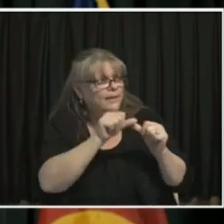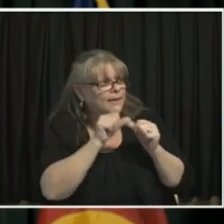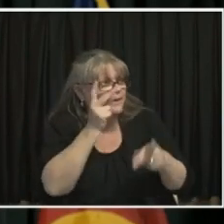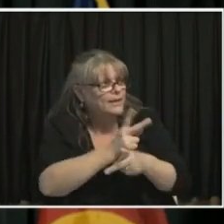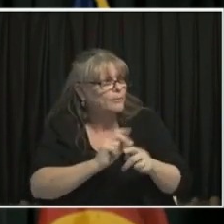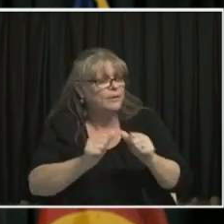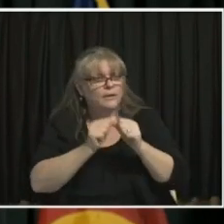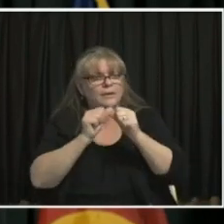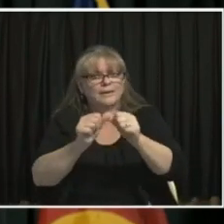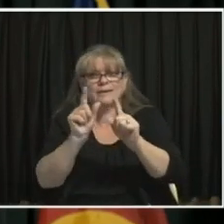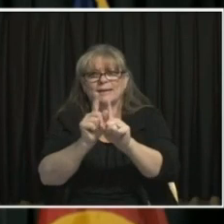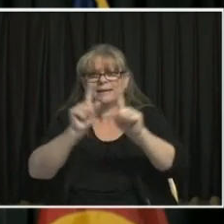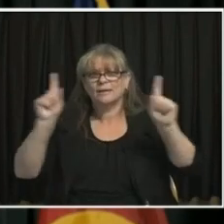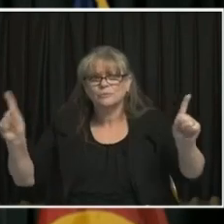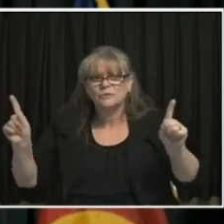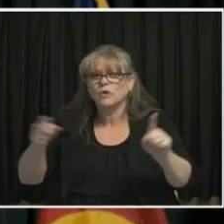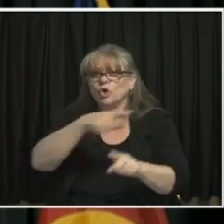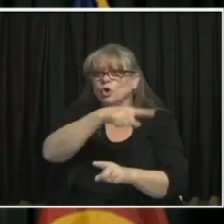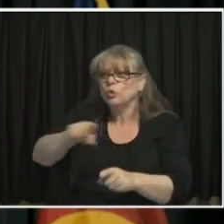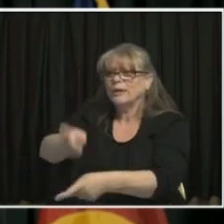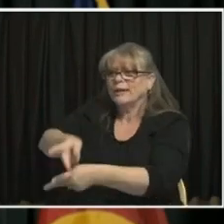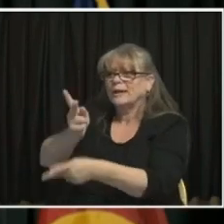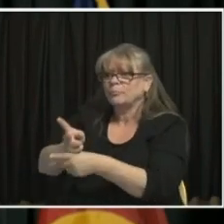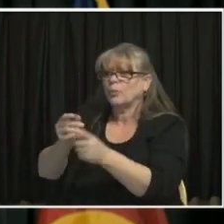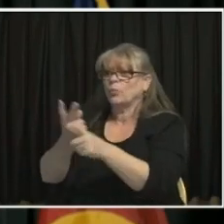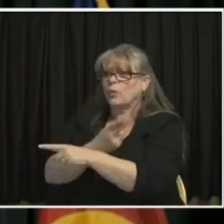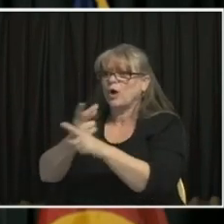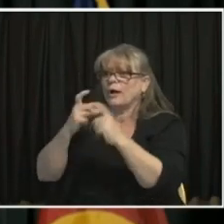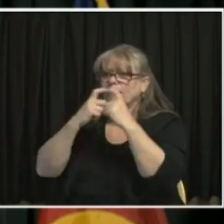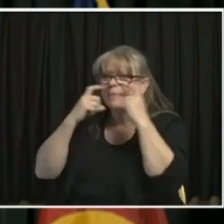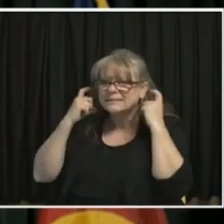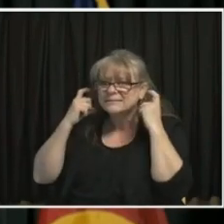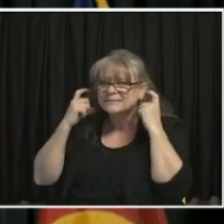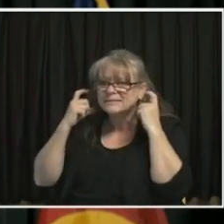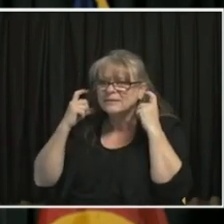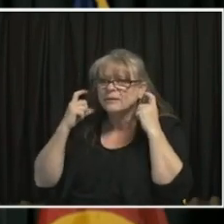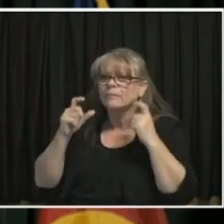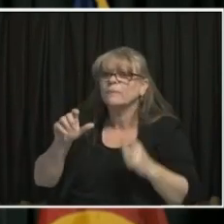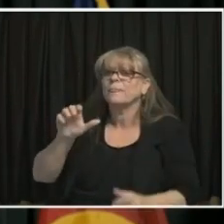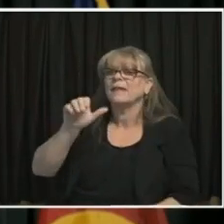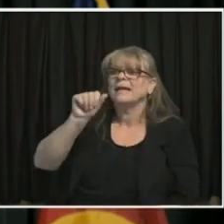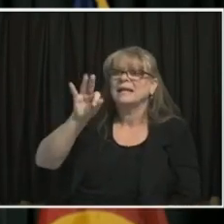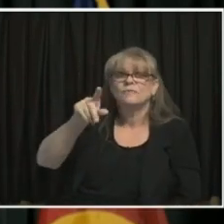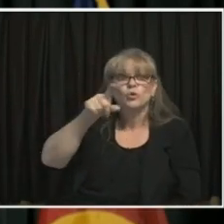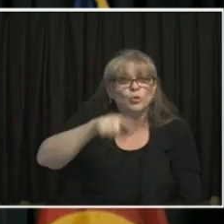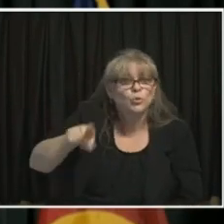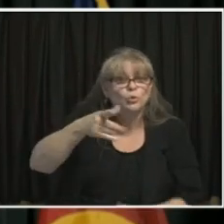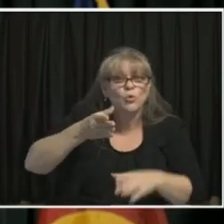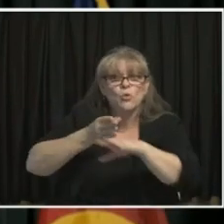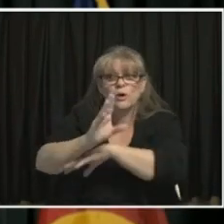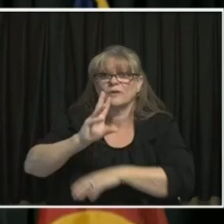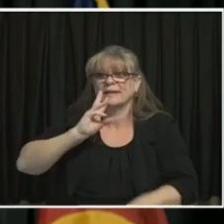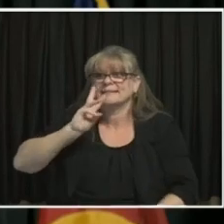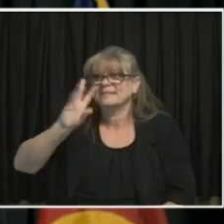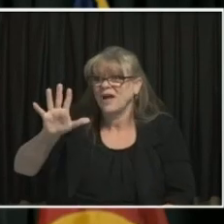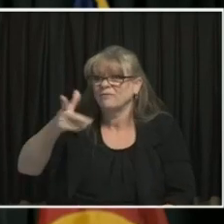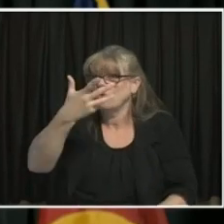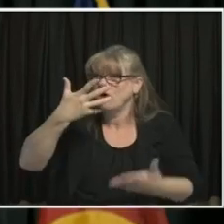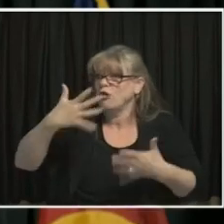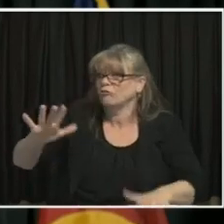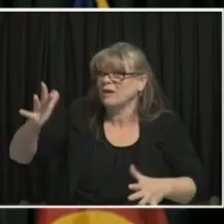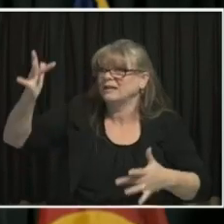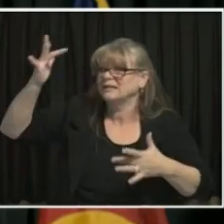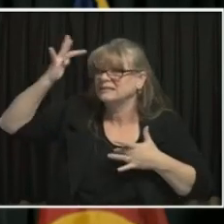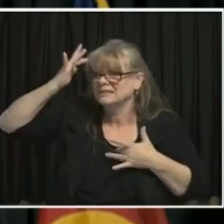mask in public, and continue, particularly if you're over 65 or have a pre-existing condition, continue to stay at